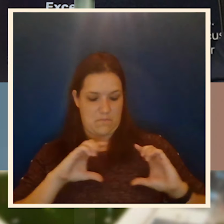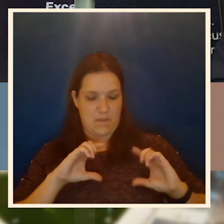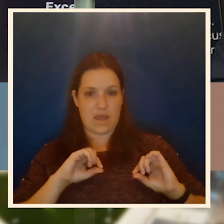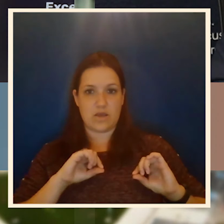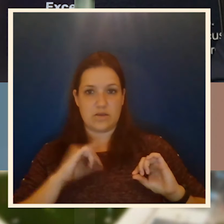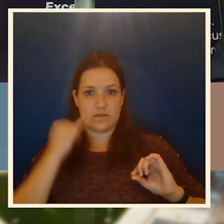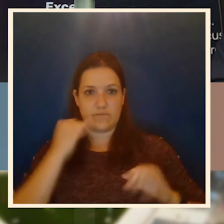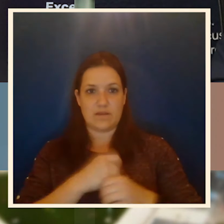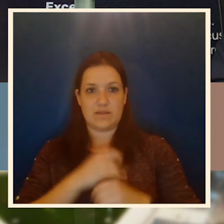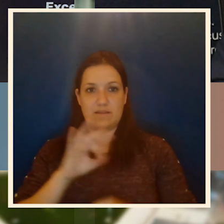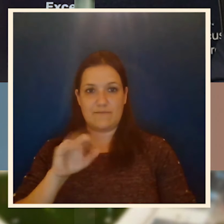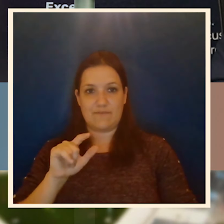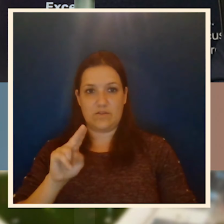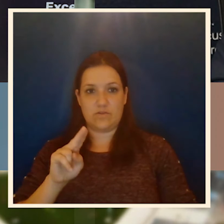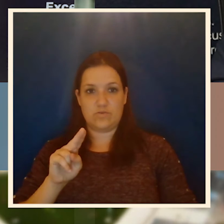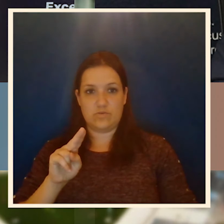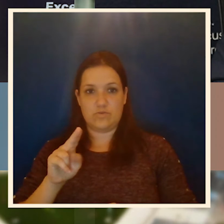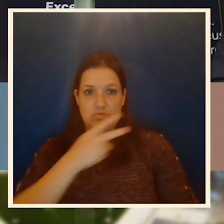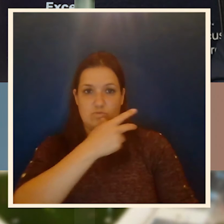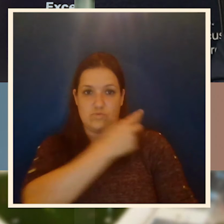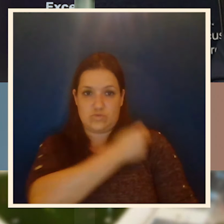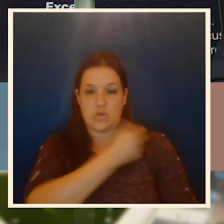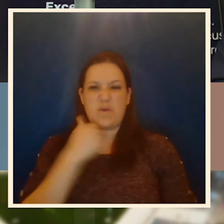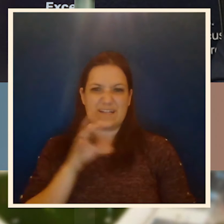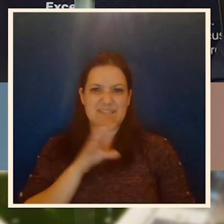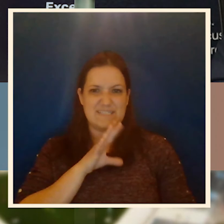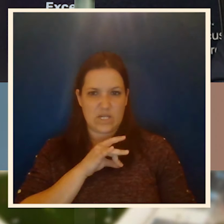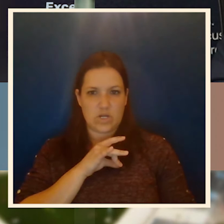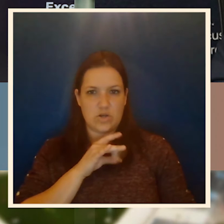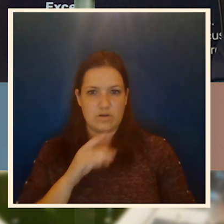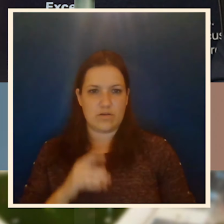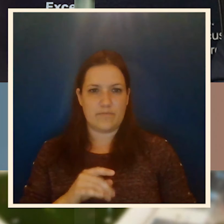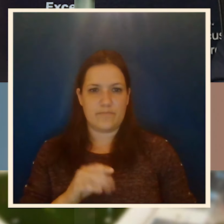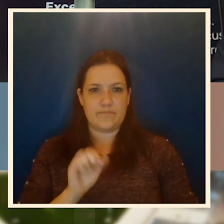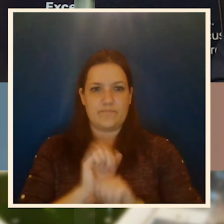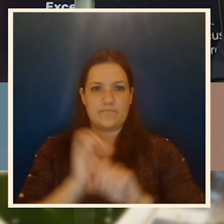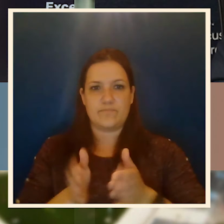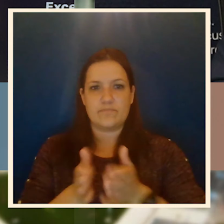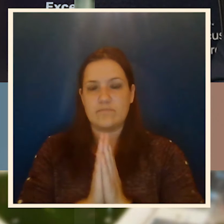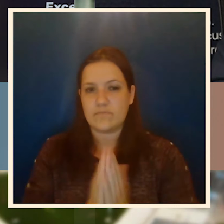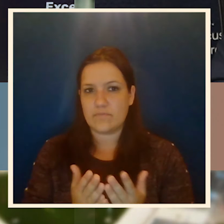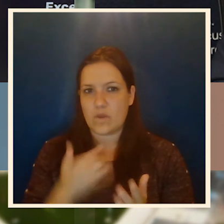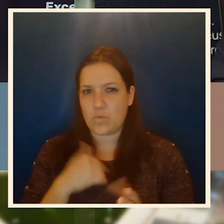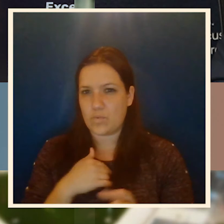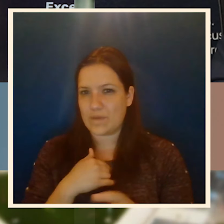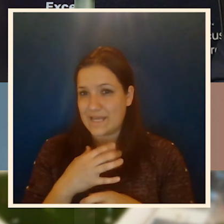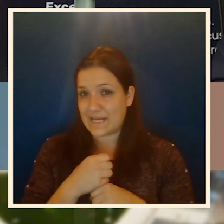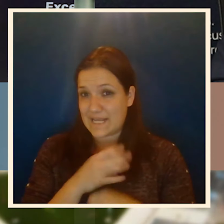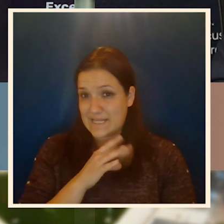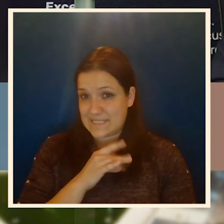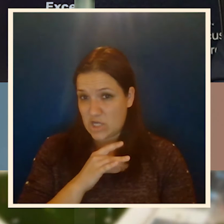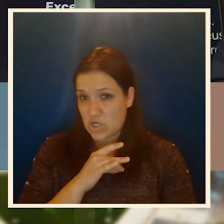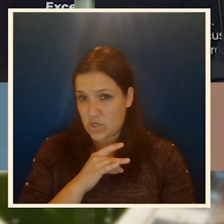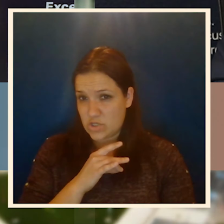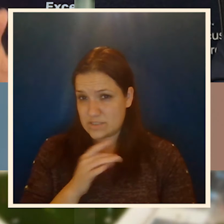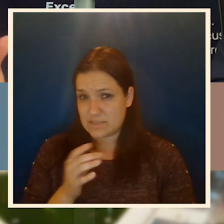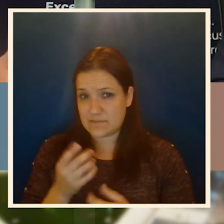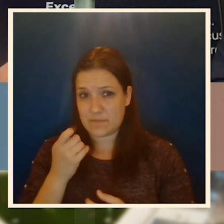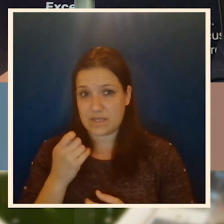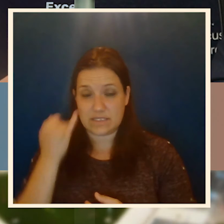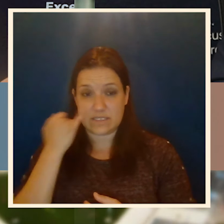we received the flu shot, we had this sticker. Right. And so, you know, the employees have been asking, are we gonna get the stickers? Are we gonna get the